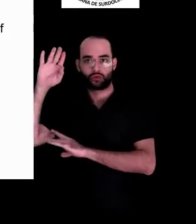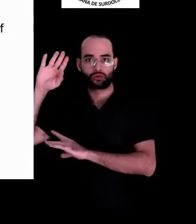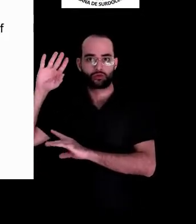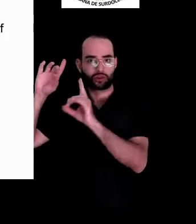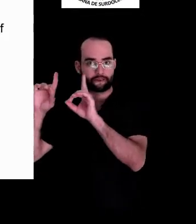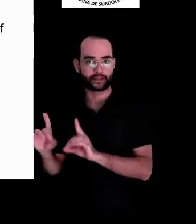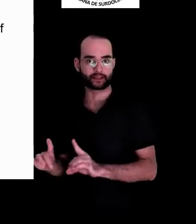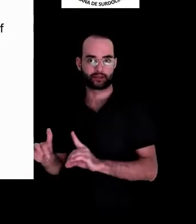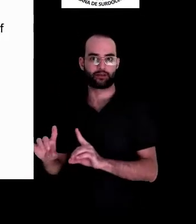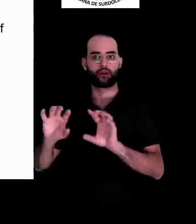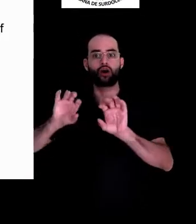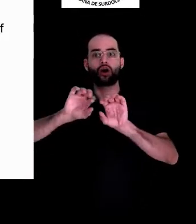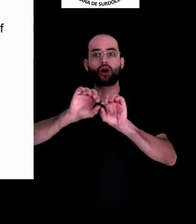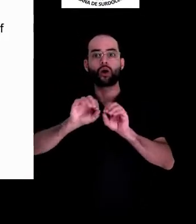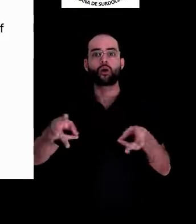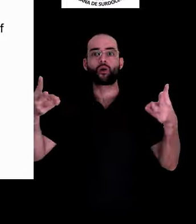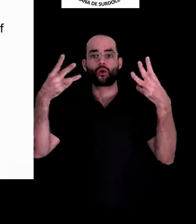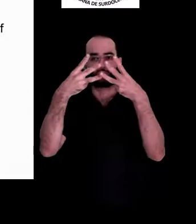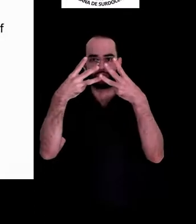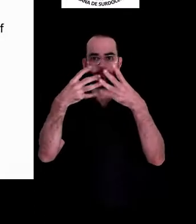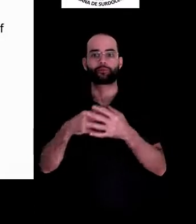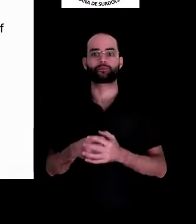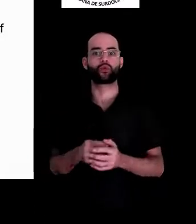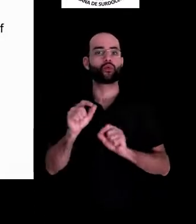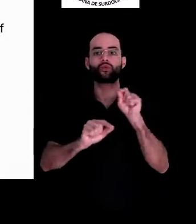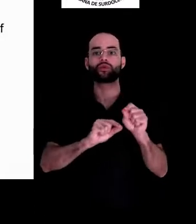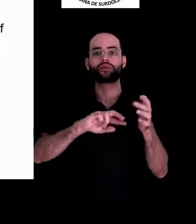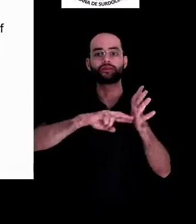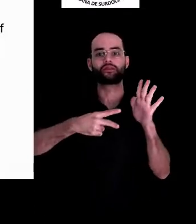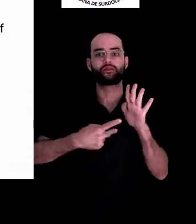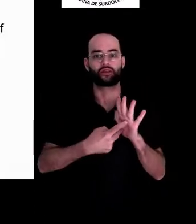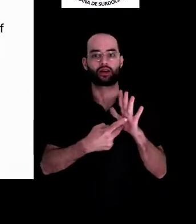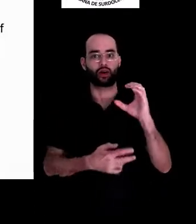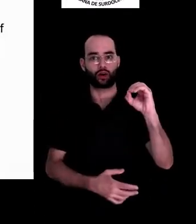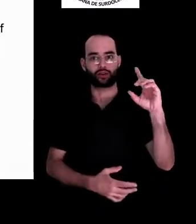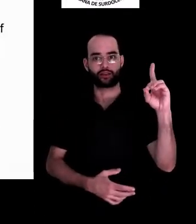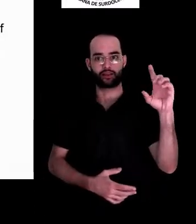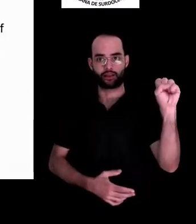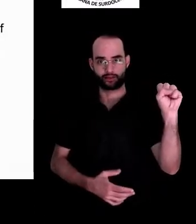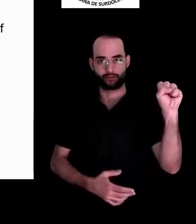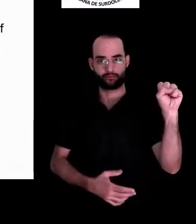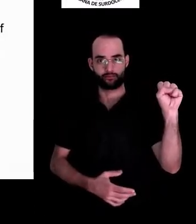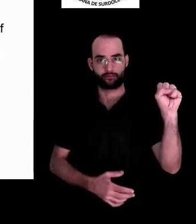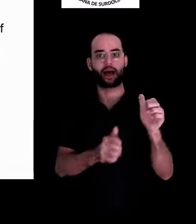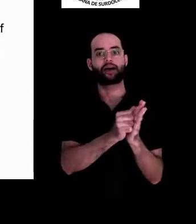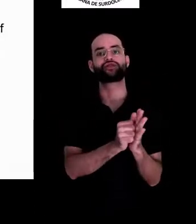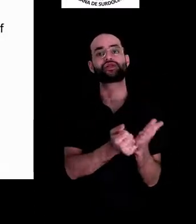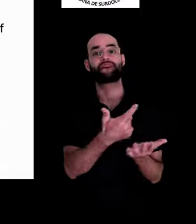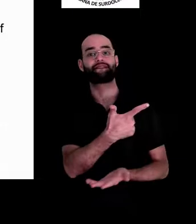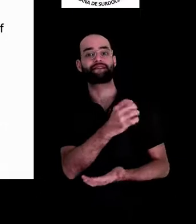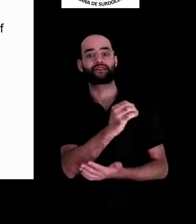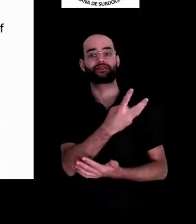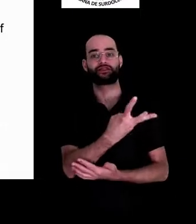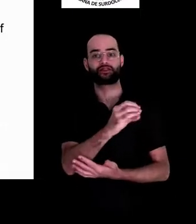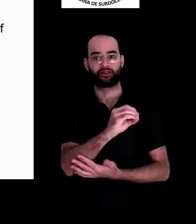the Rights of Persons with Disabilities. One line below, in red ink, the